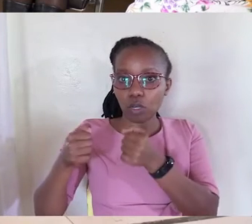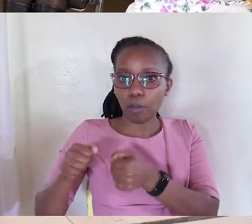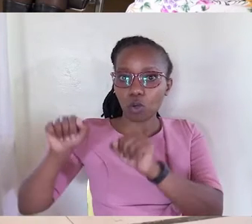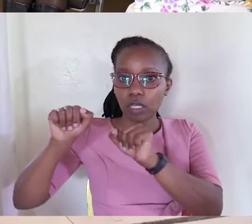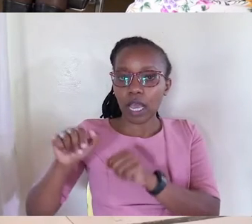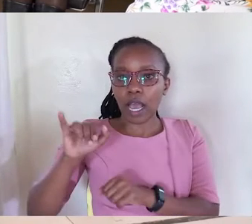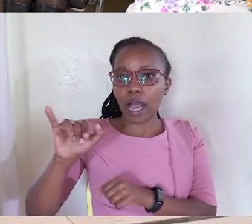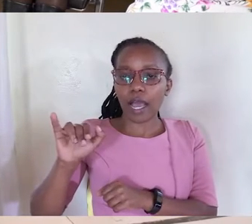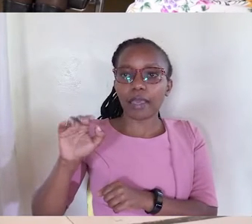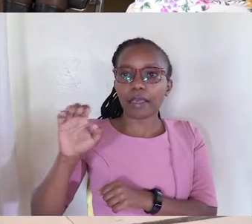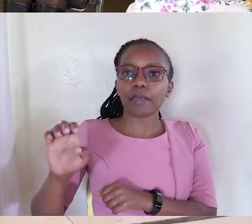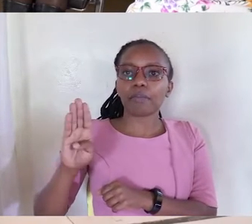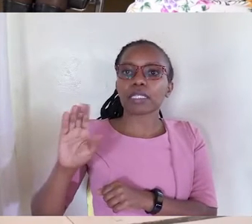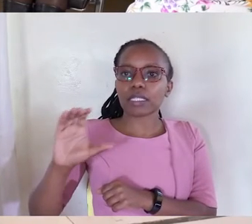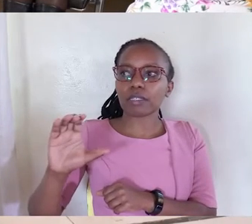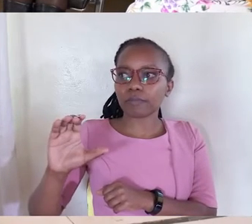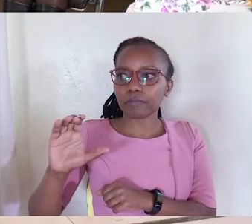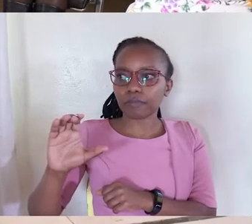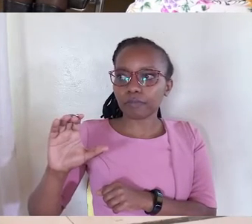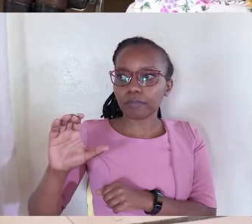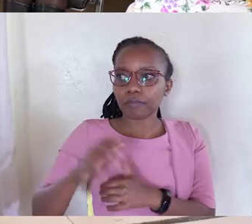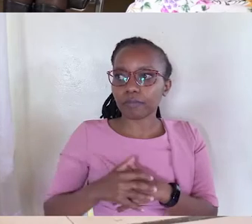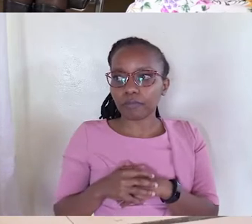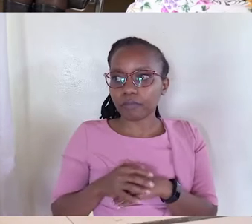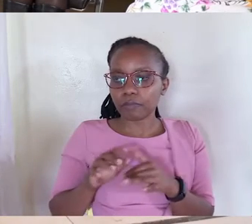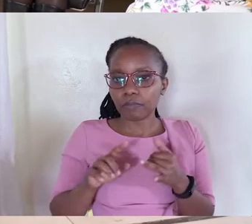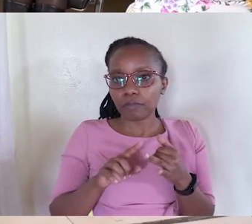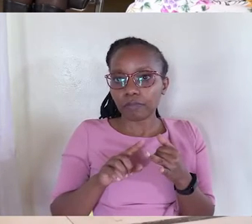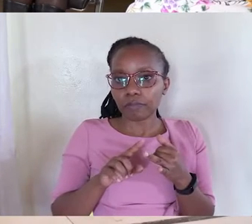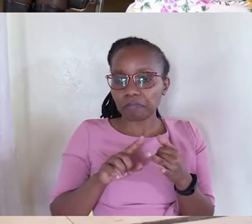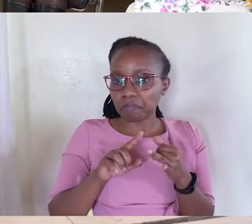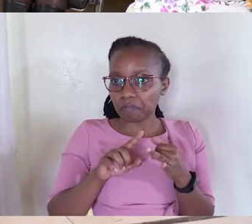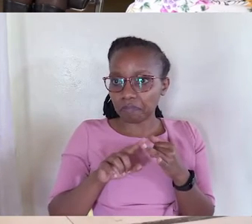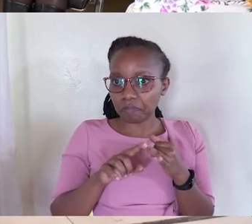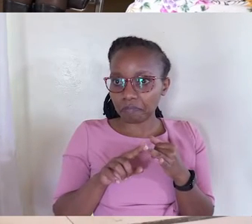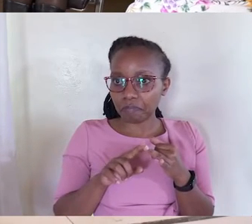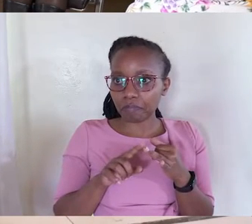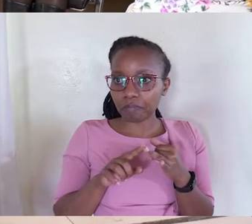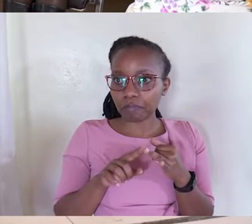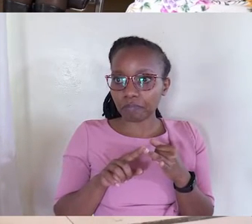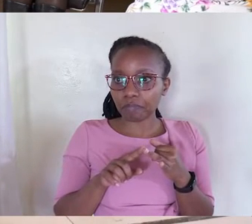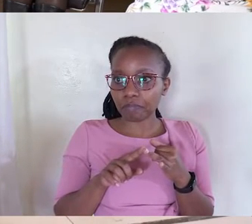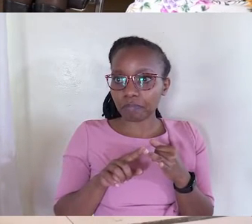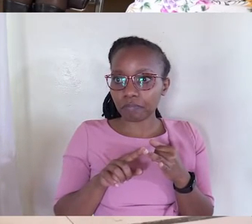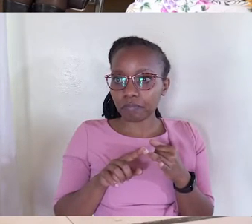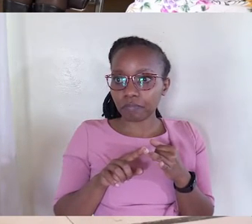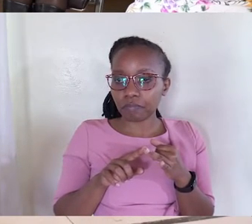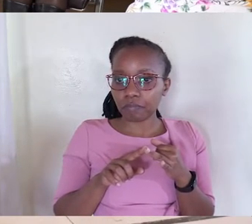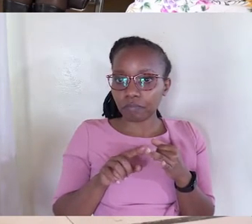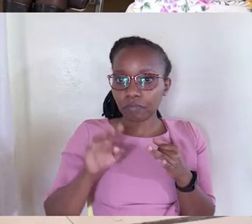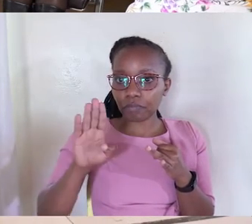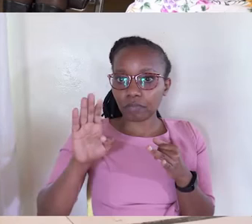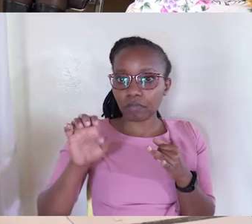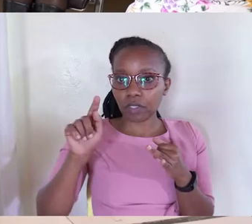Electoral and Boundaries Commission. Thank you, Juliana. We have Ms.